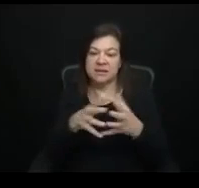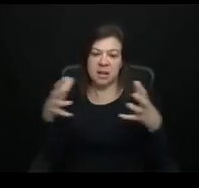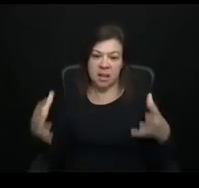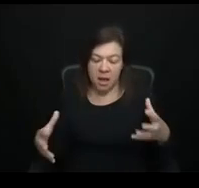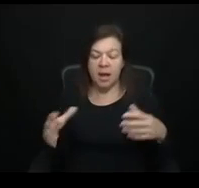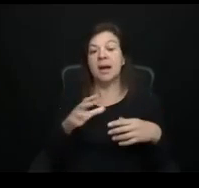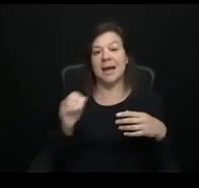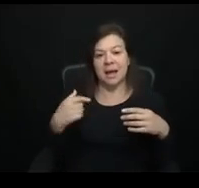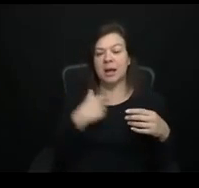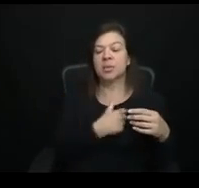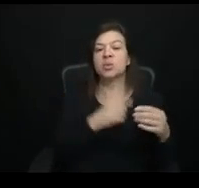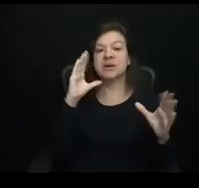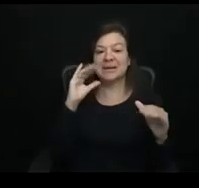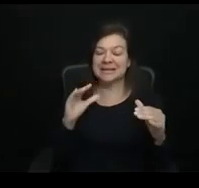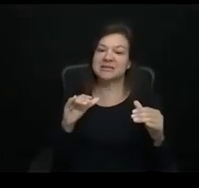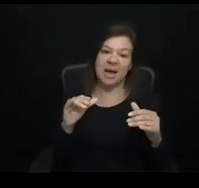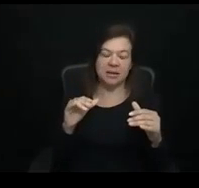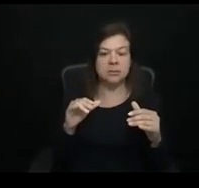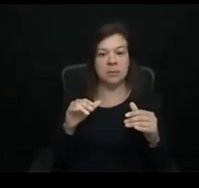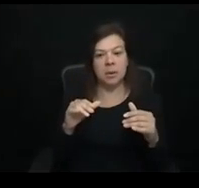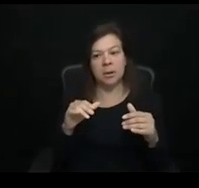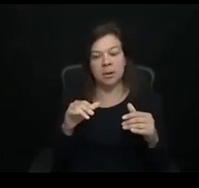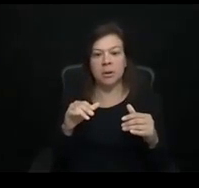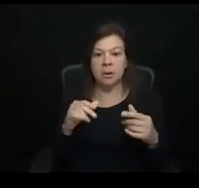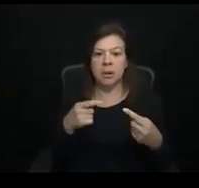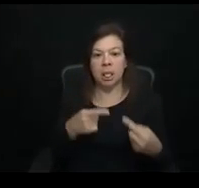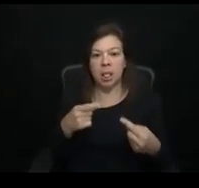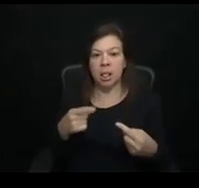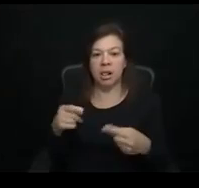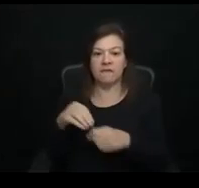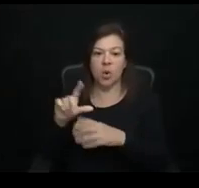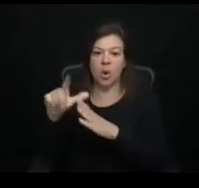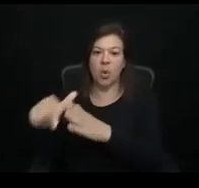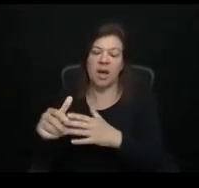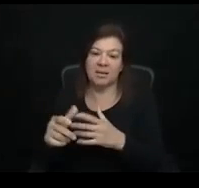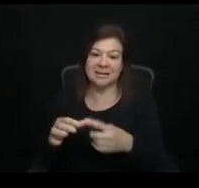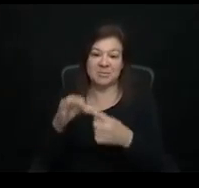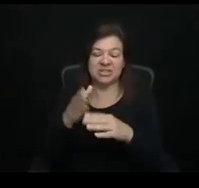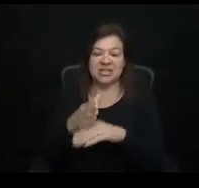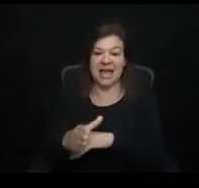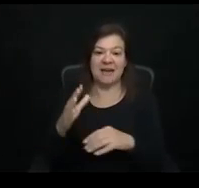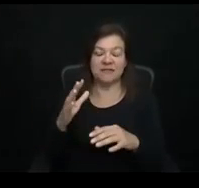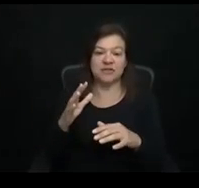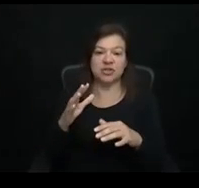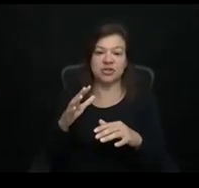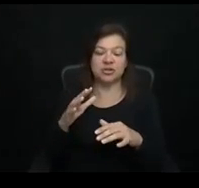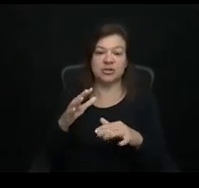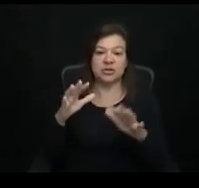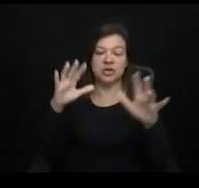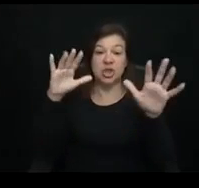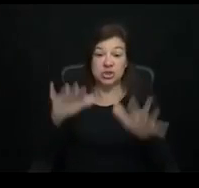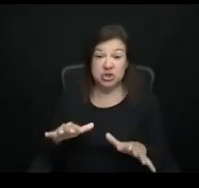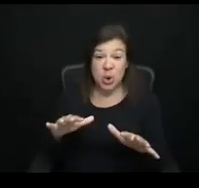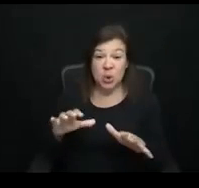probably expect, inconveniences in that canyon for quite a while, especially after snow and as we get into spring. So I just wanted